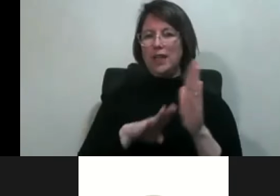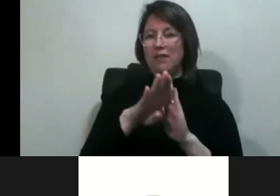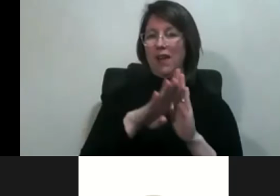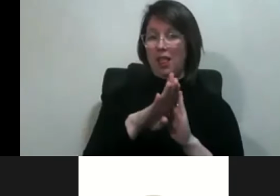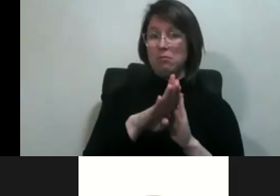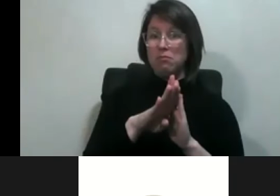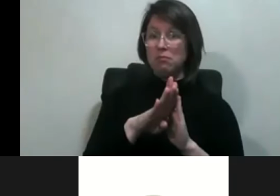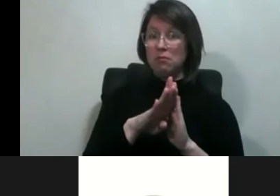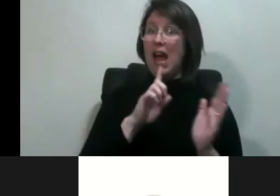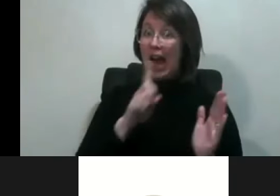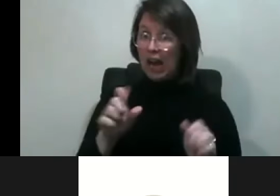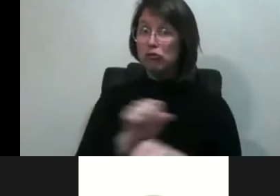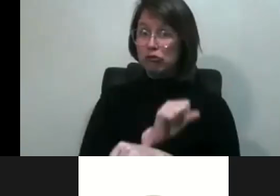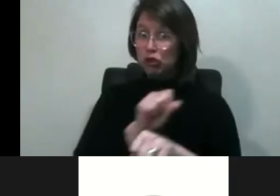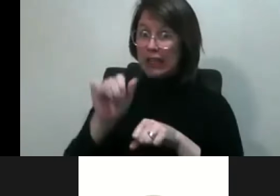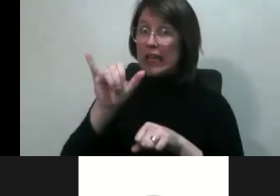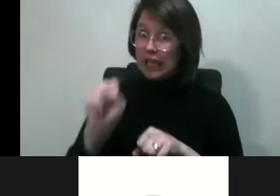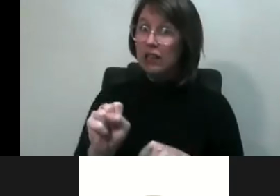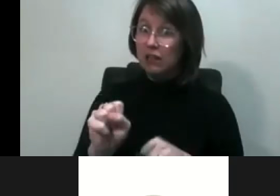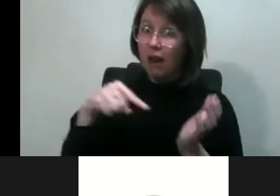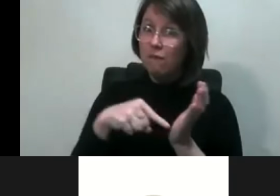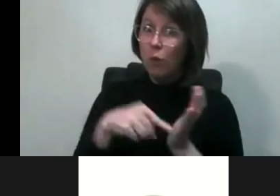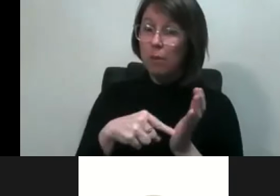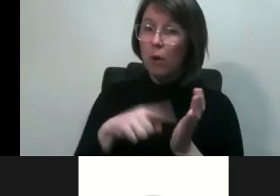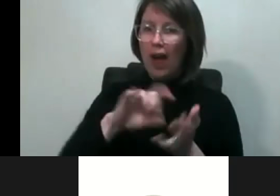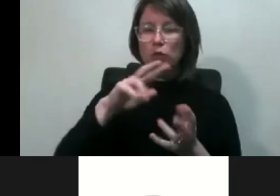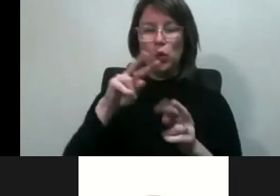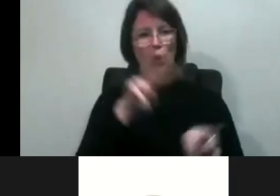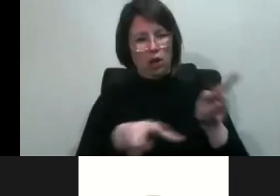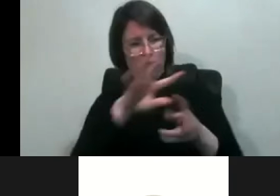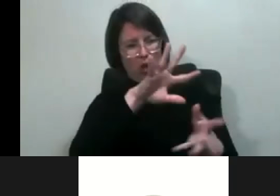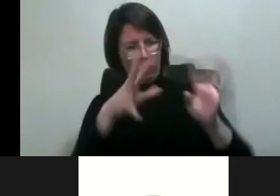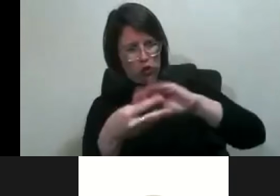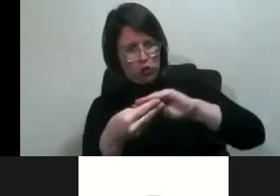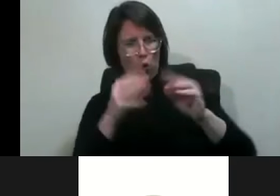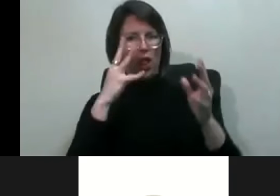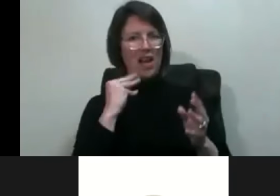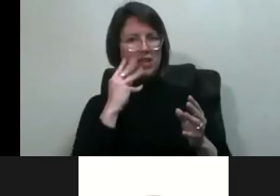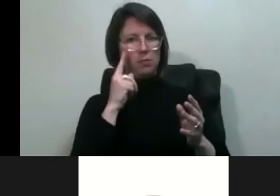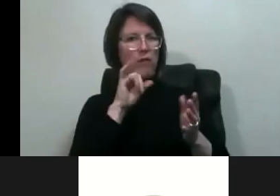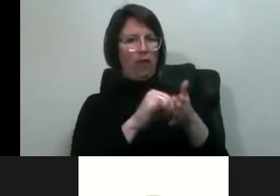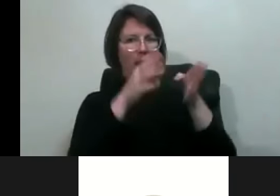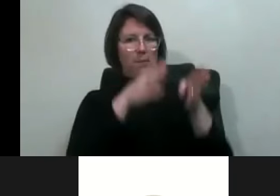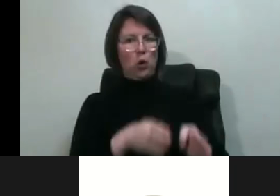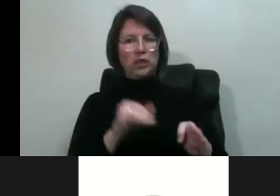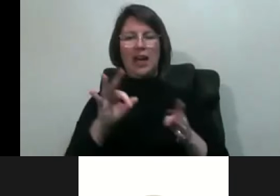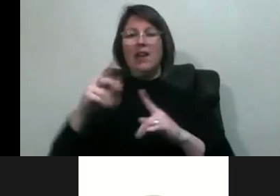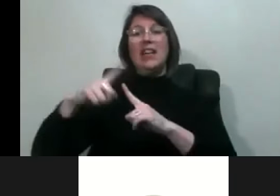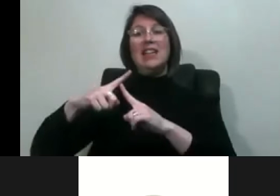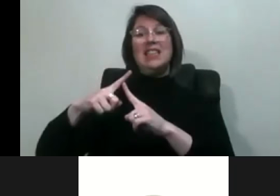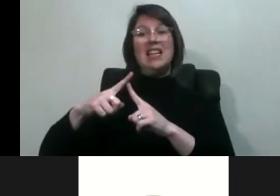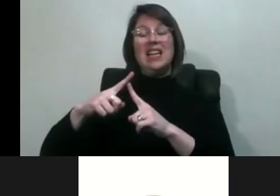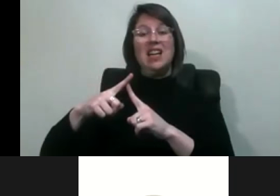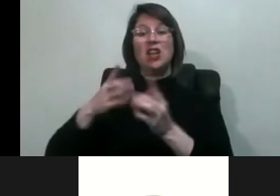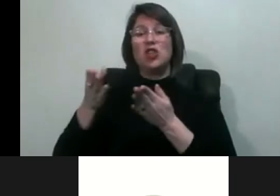is truly affordable for people. We have to look at the totality of their experience. And if the T service is so